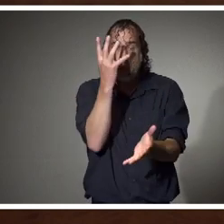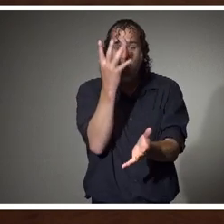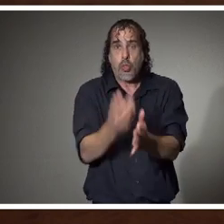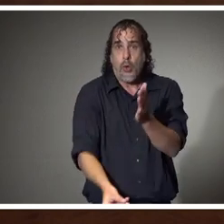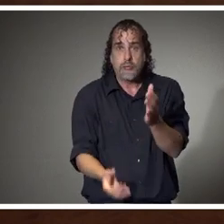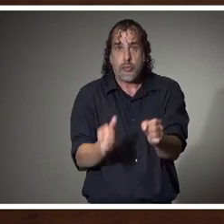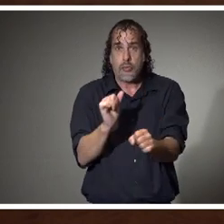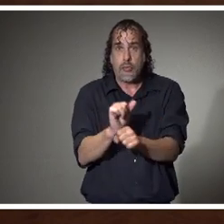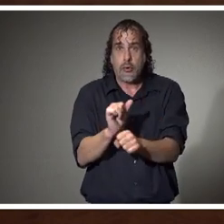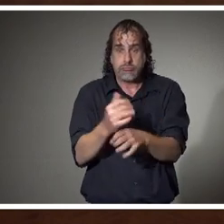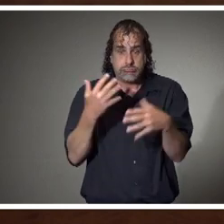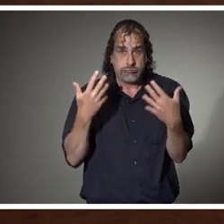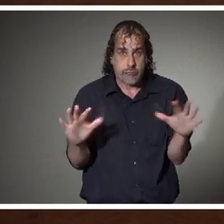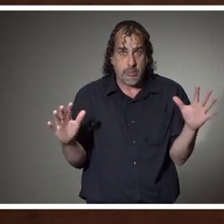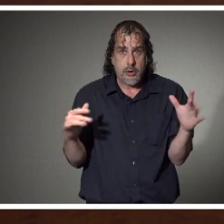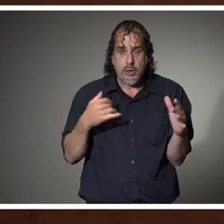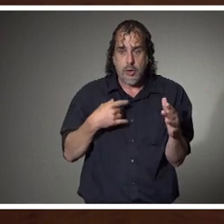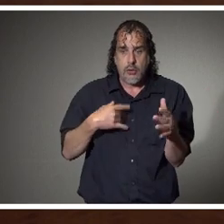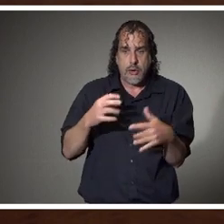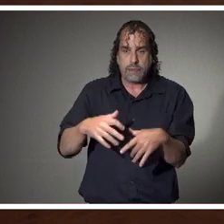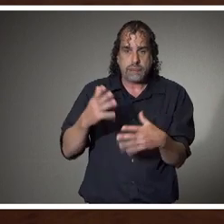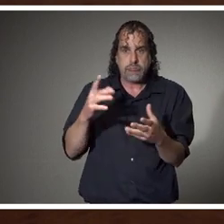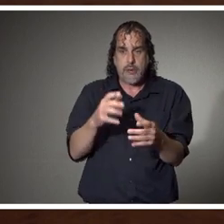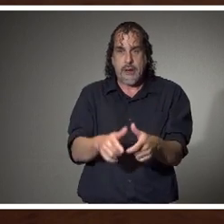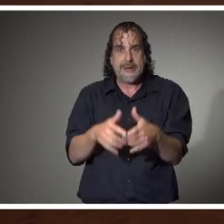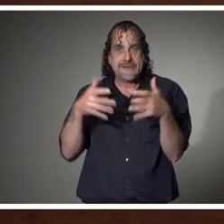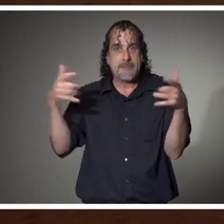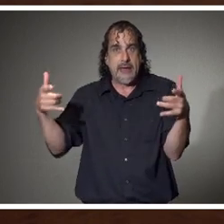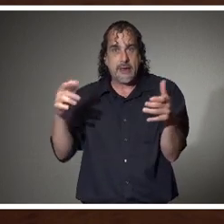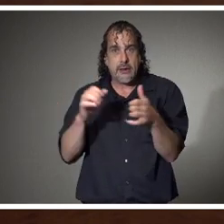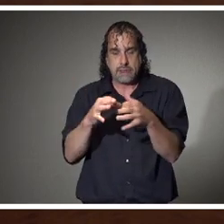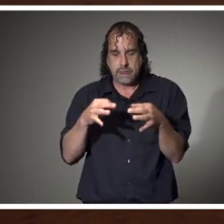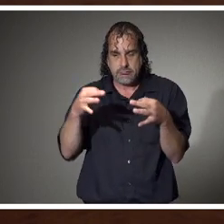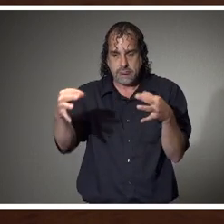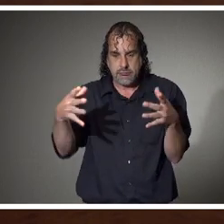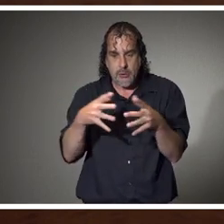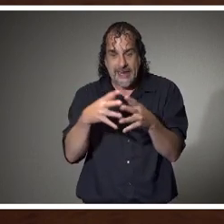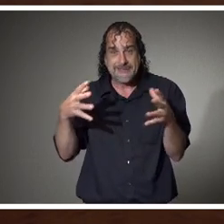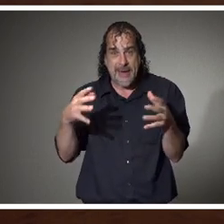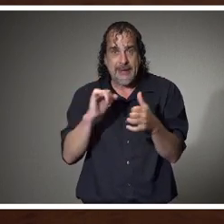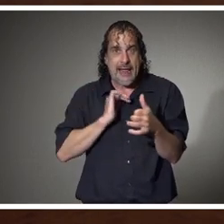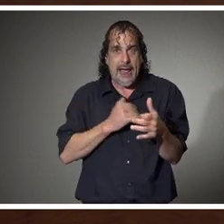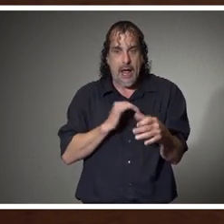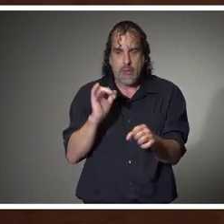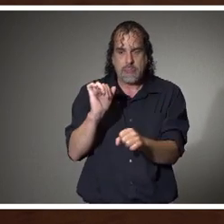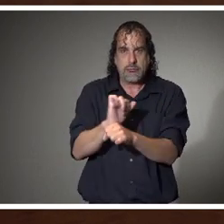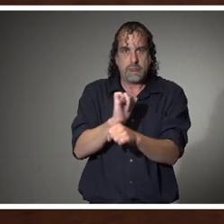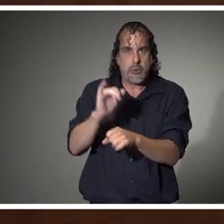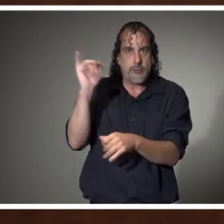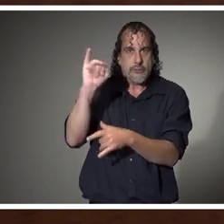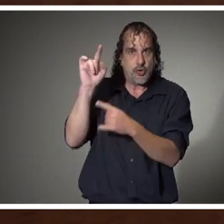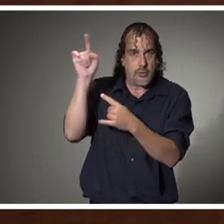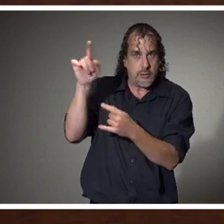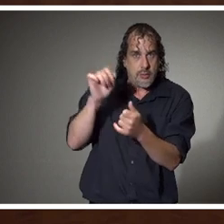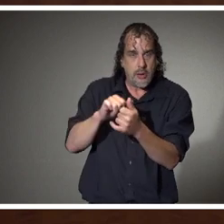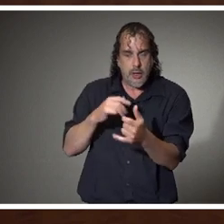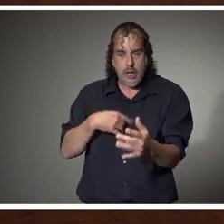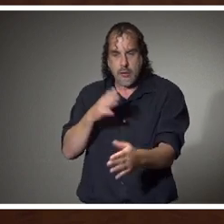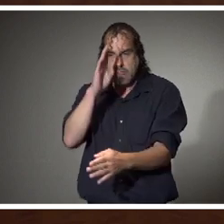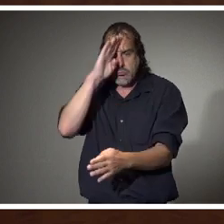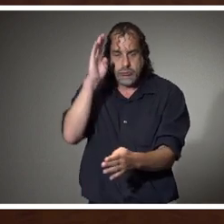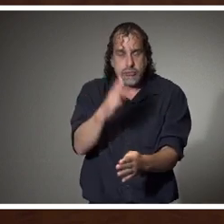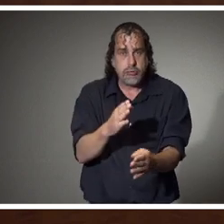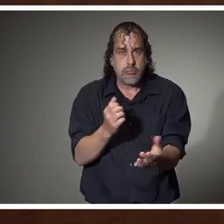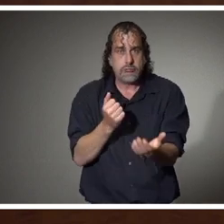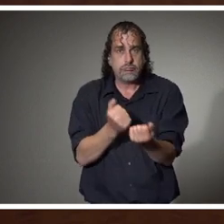we expanded unemployment insurance to help them through the pandemic. and we provided direct financial assistance for